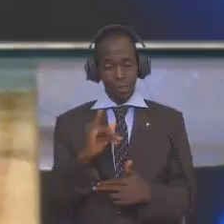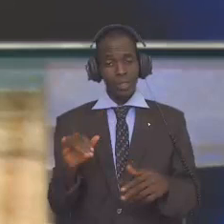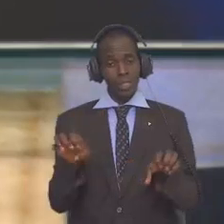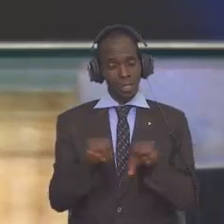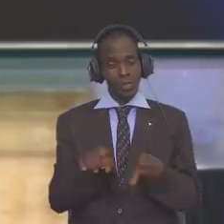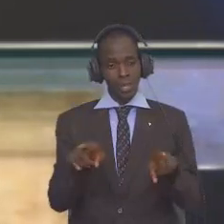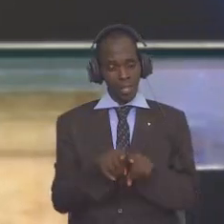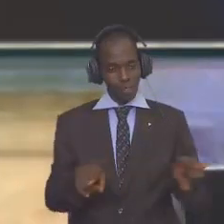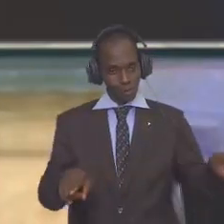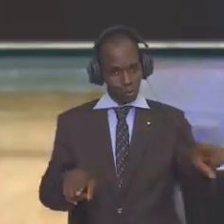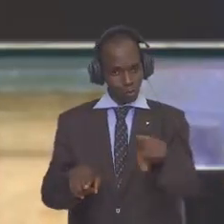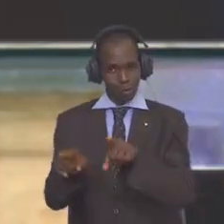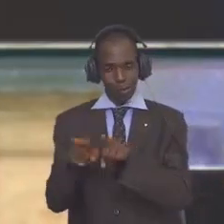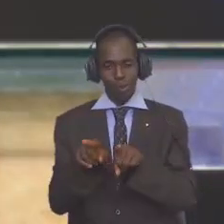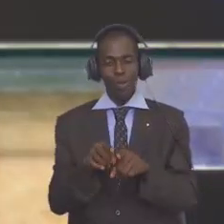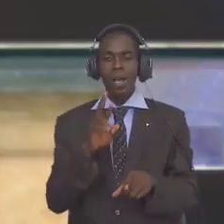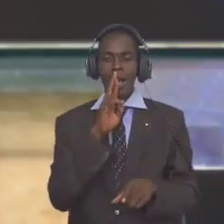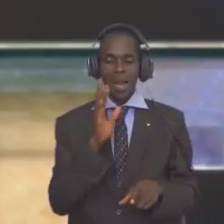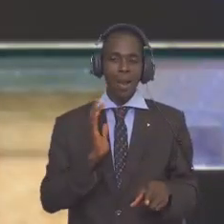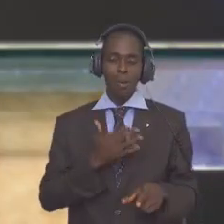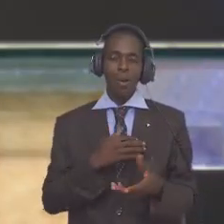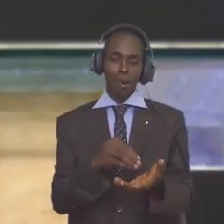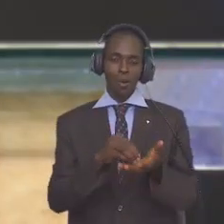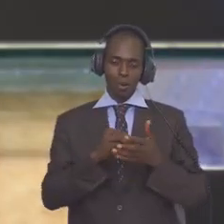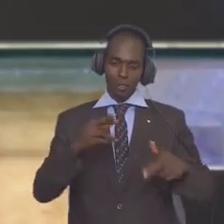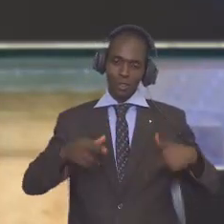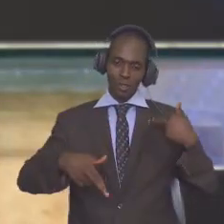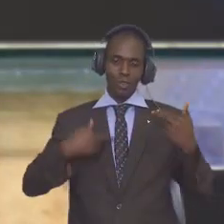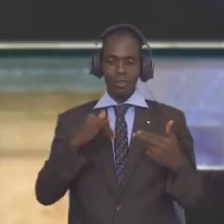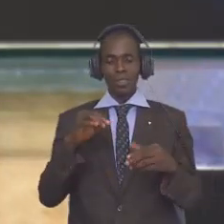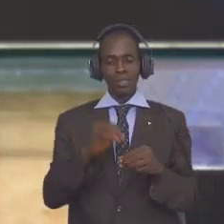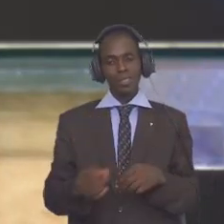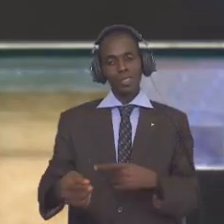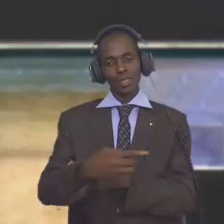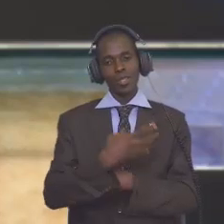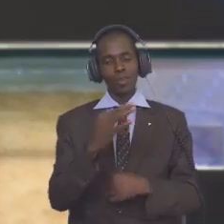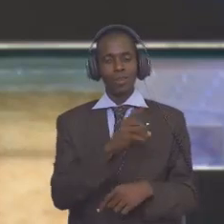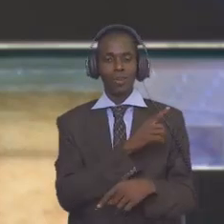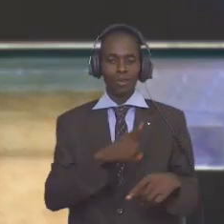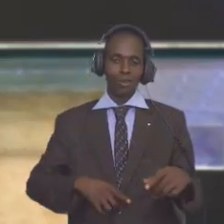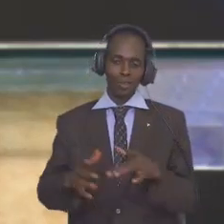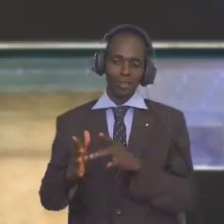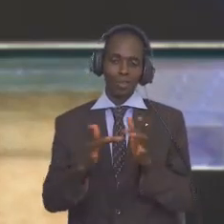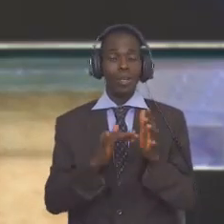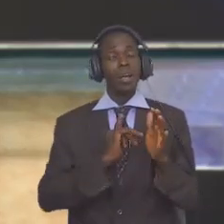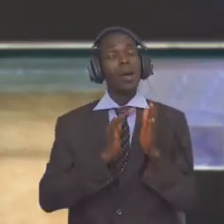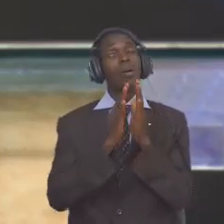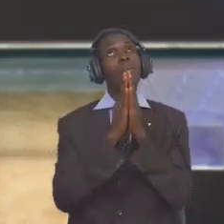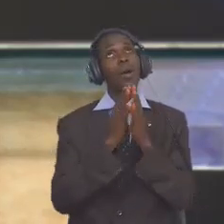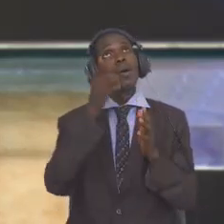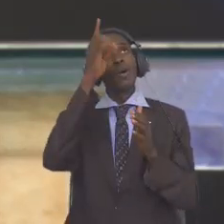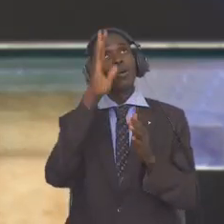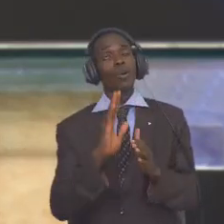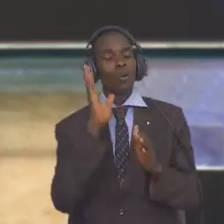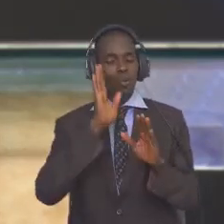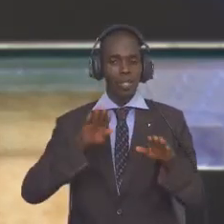are ours in the day of the Lord Jesus. I pray God will grant us